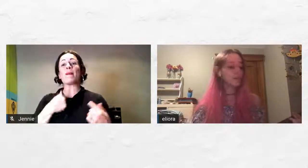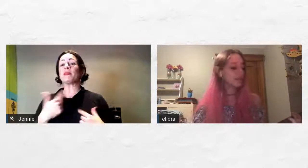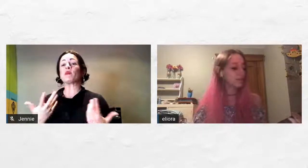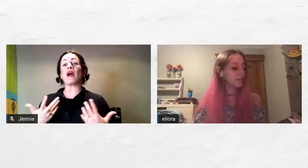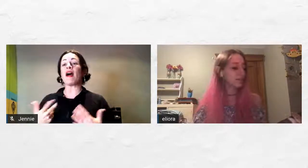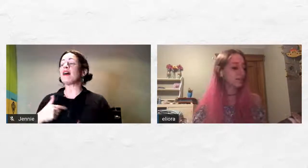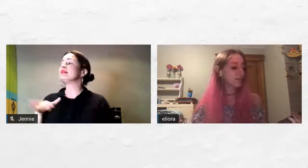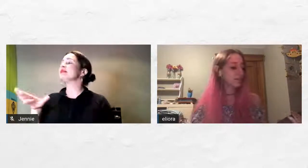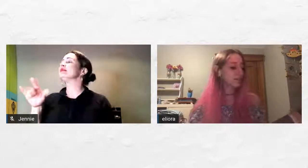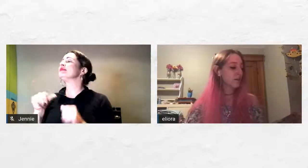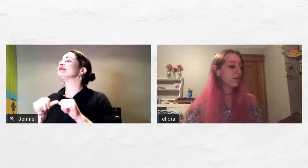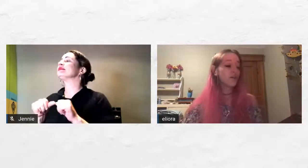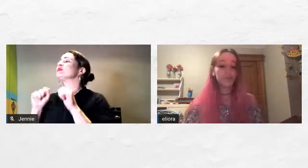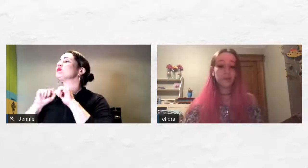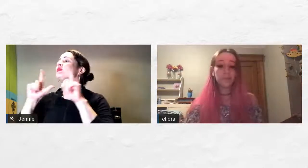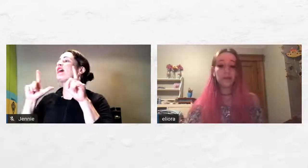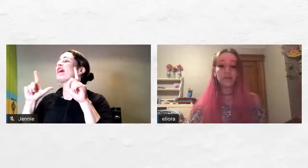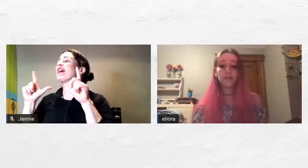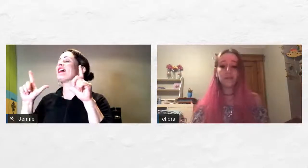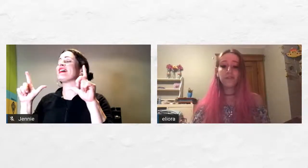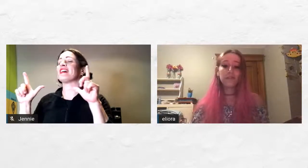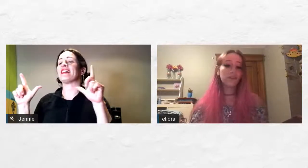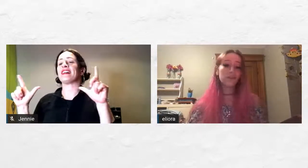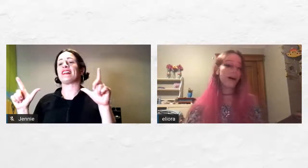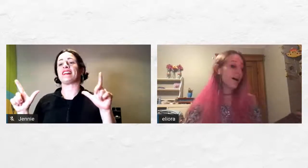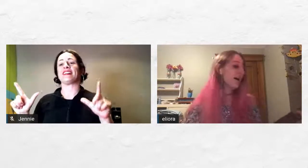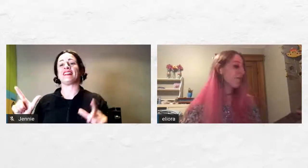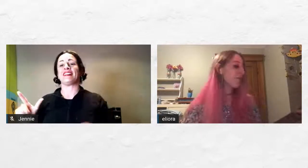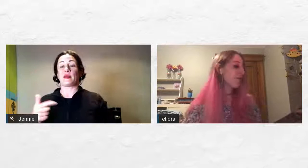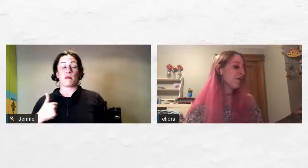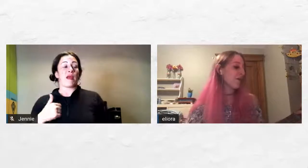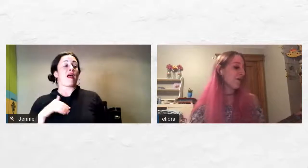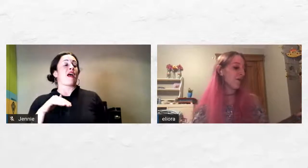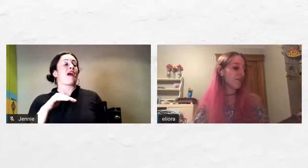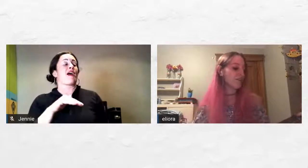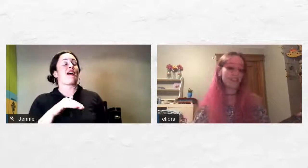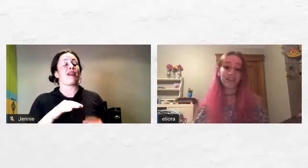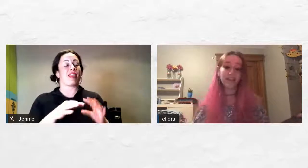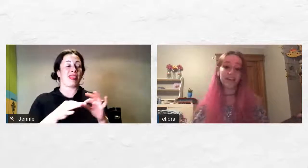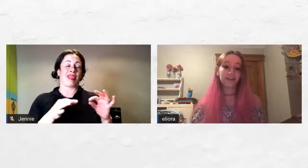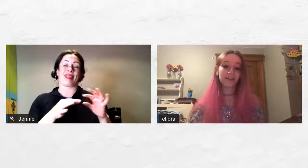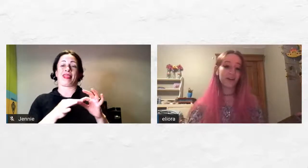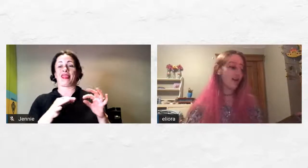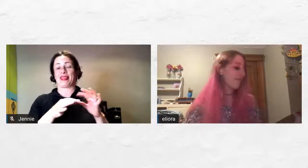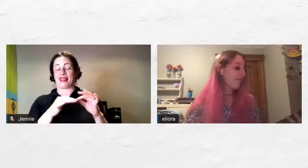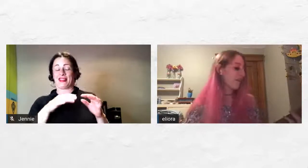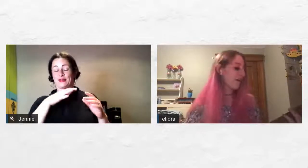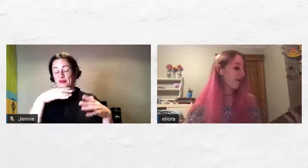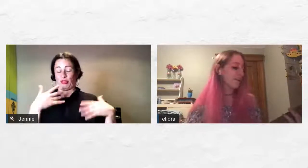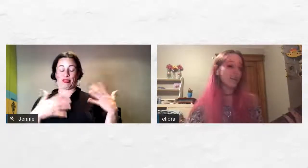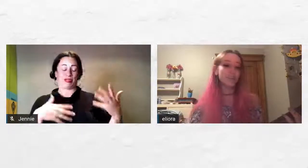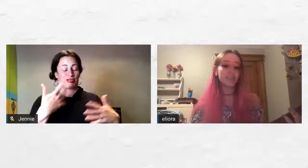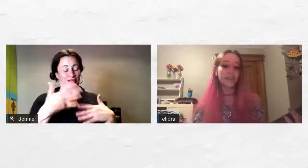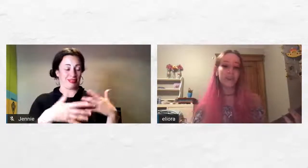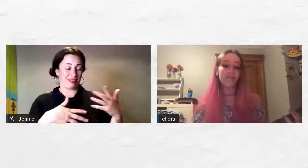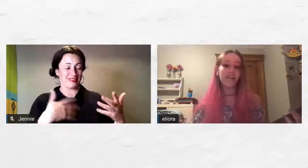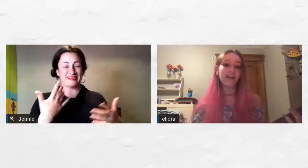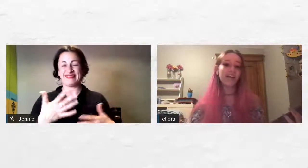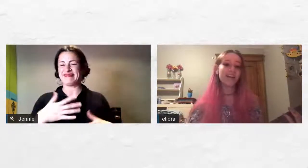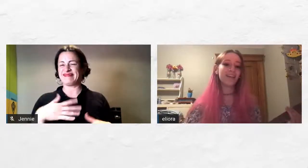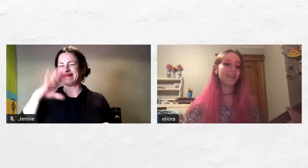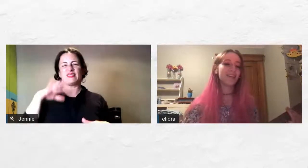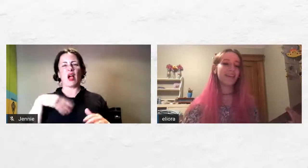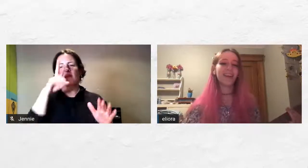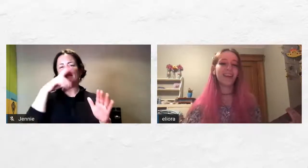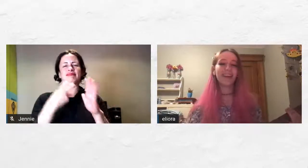asleep. Trip over my words, I think I'm gonna fall in deep,